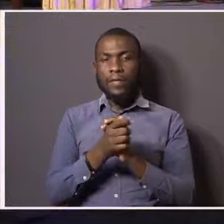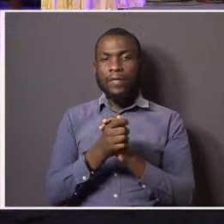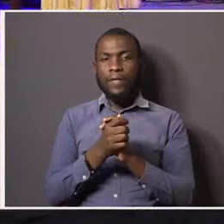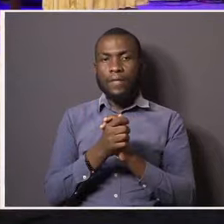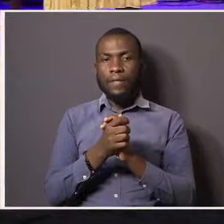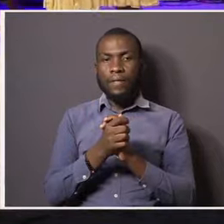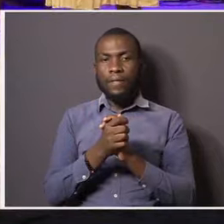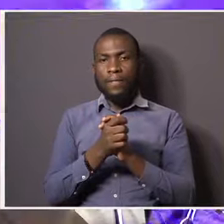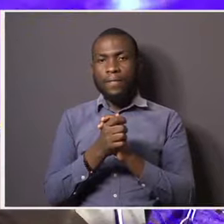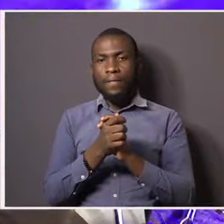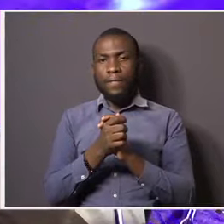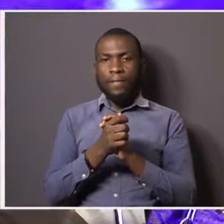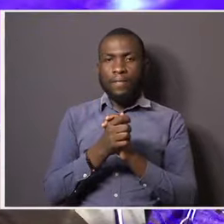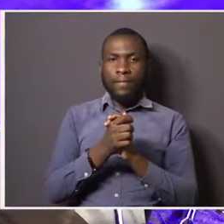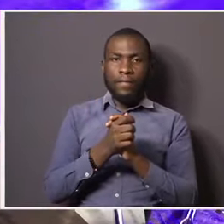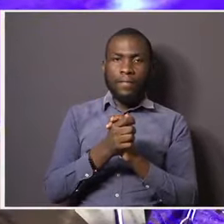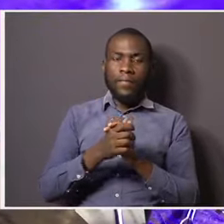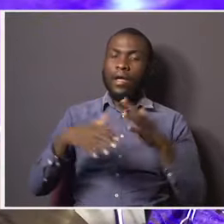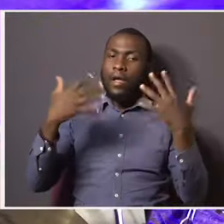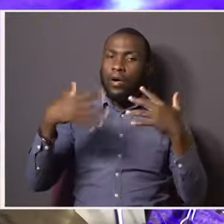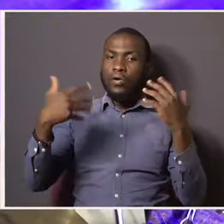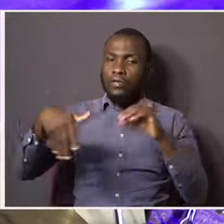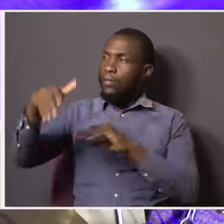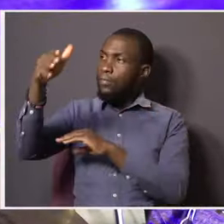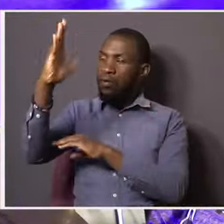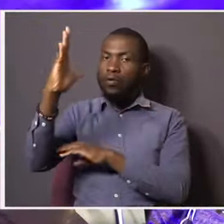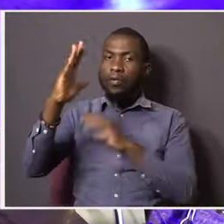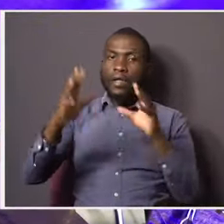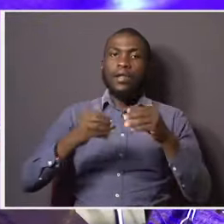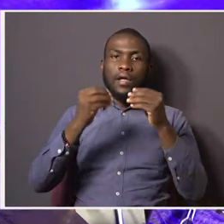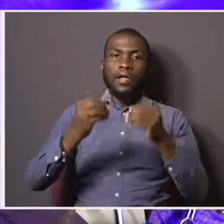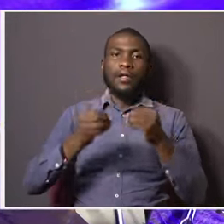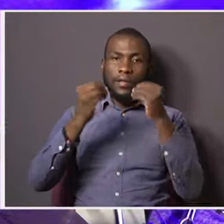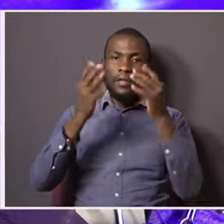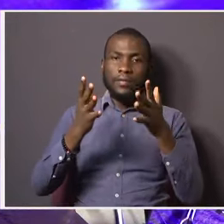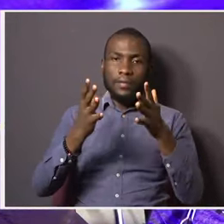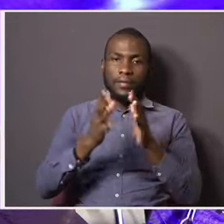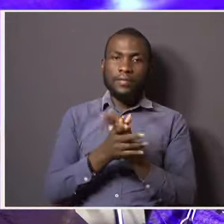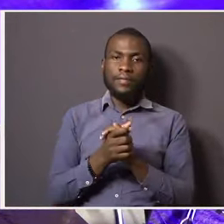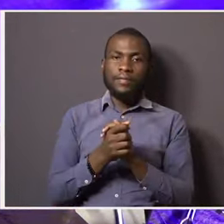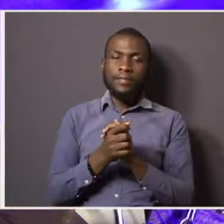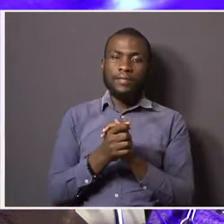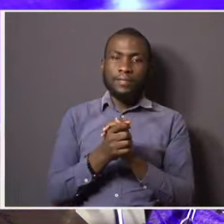he reigns on high and he is a knowsome God. Hallelujah.